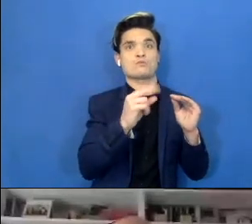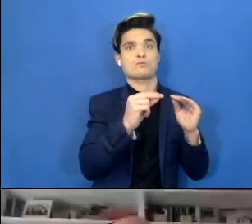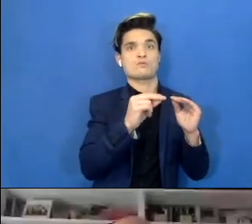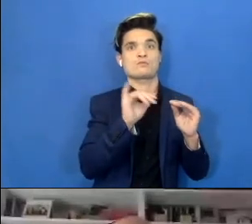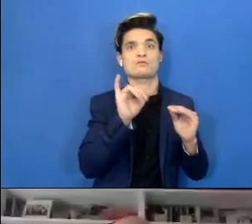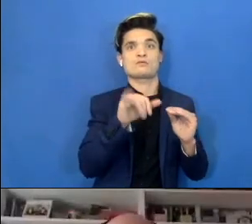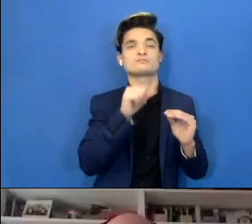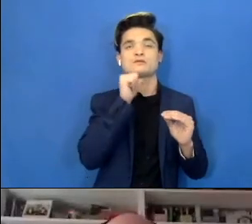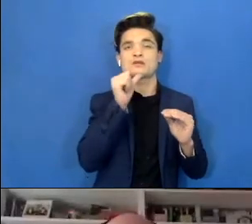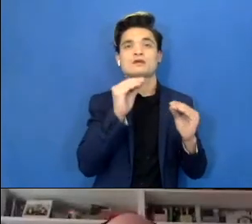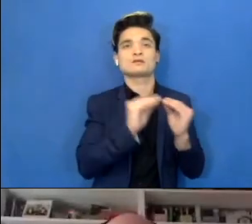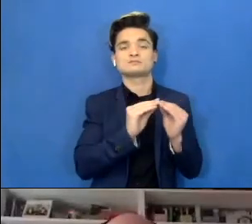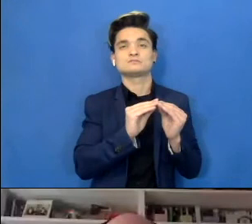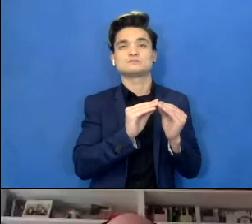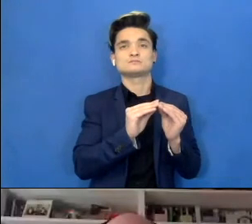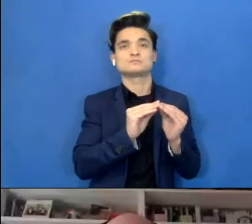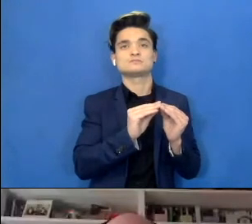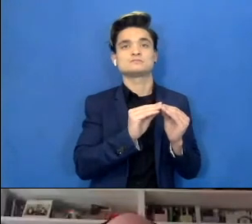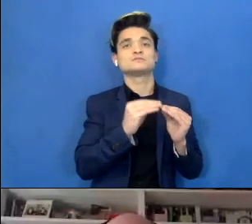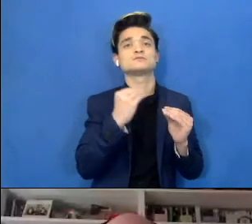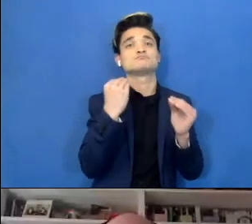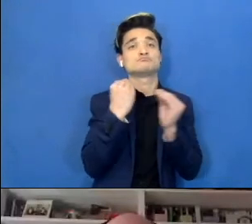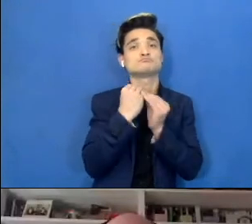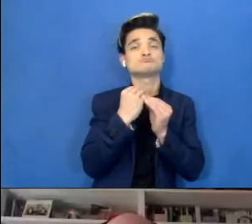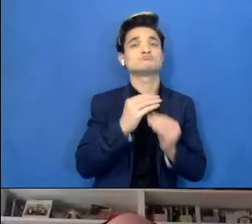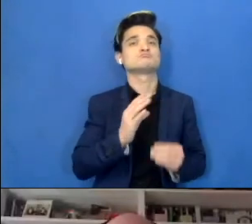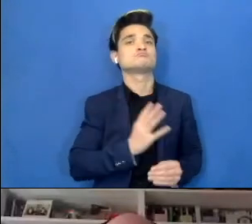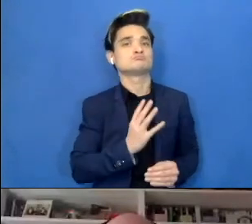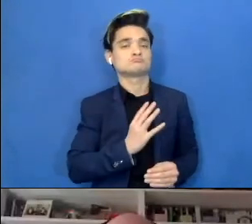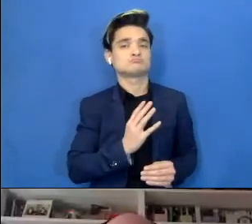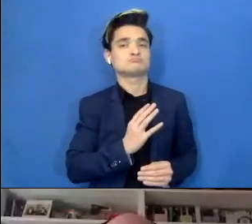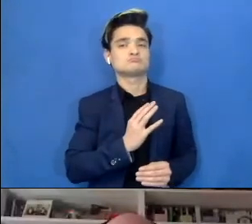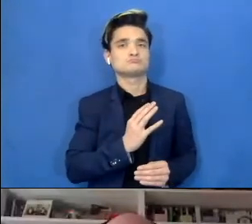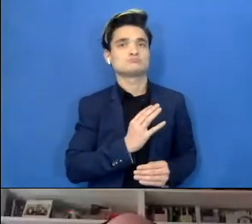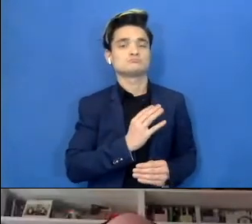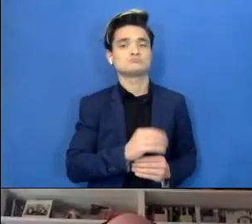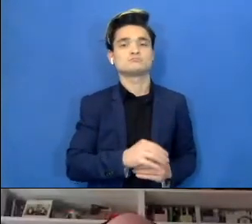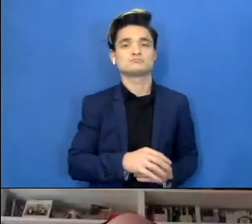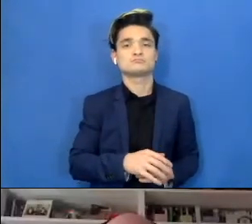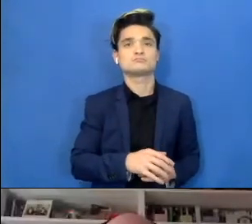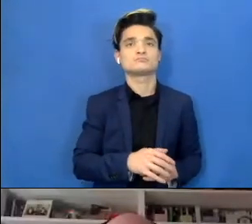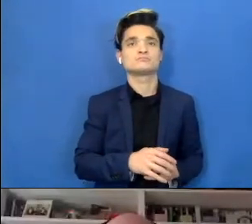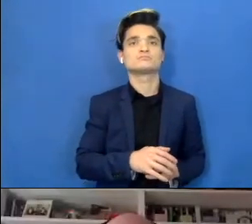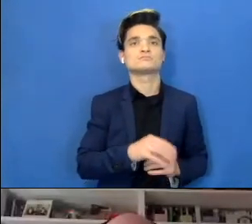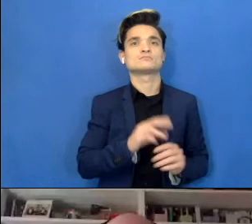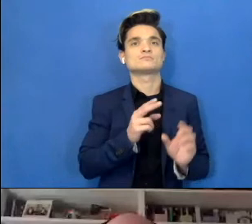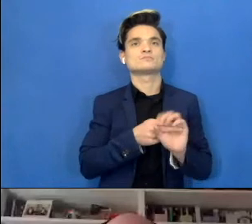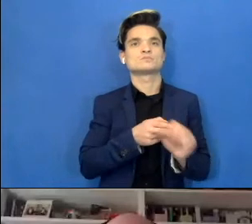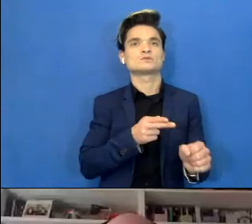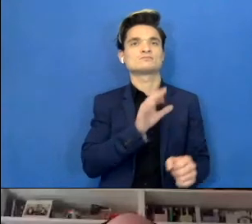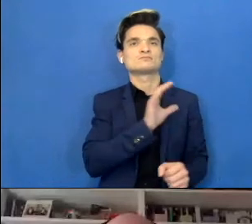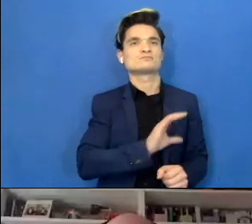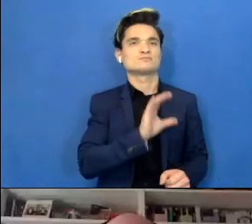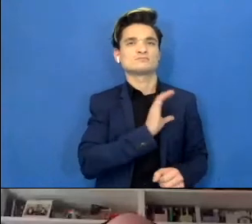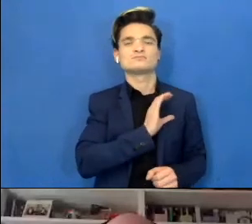on the cheek. You can say it. This is something we don't, because I'll go out of character. No, make it your character. So flow through the no.